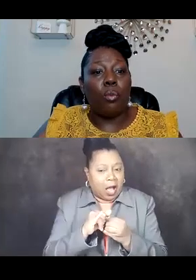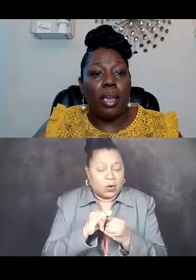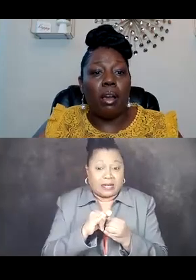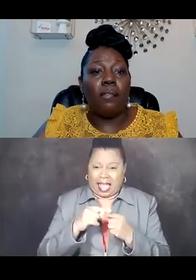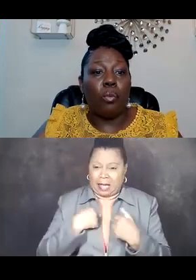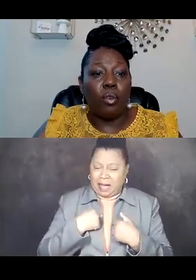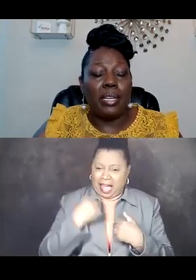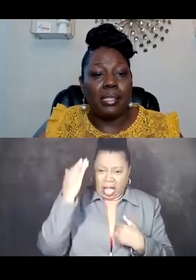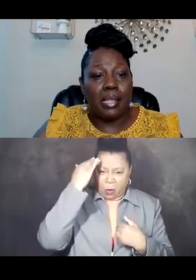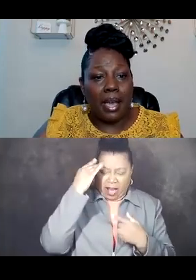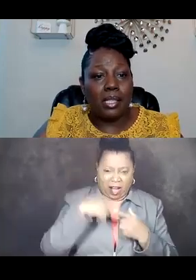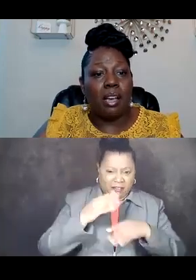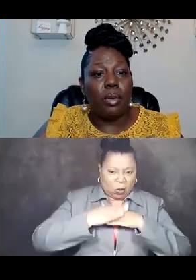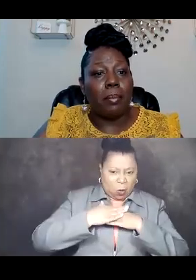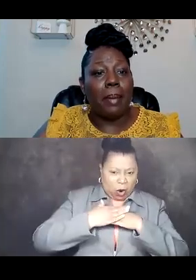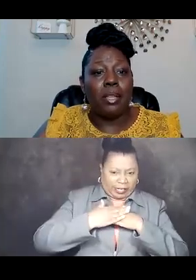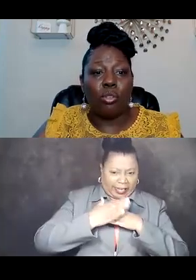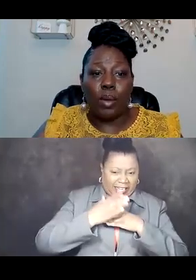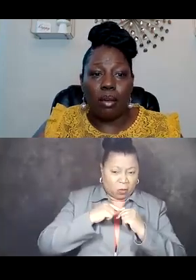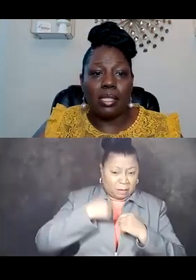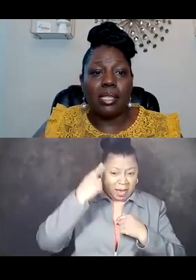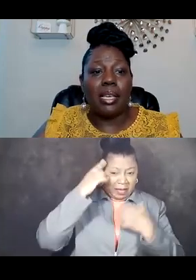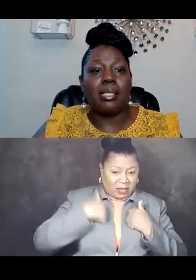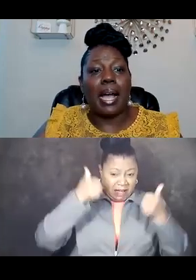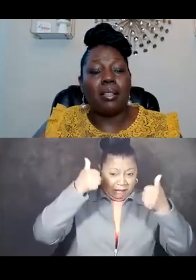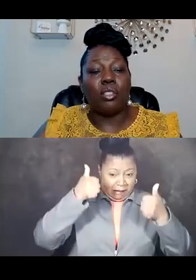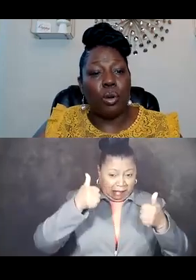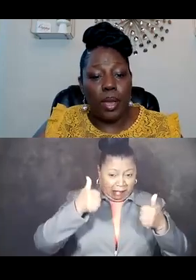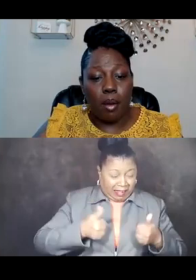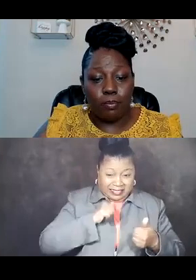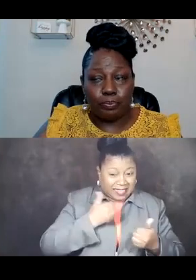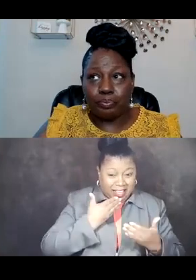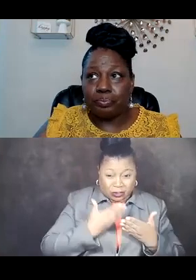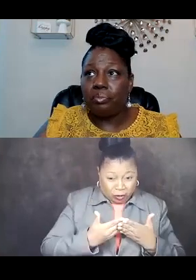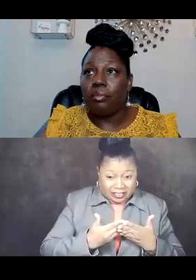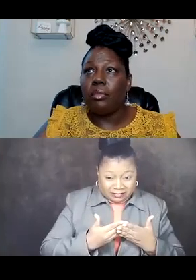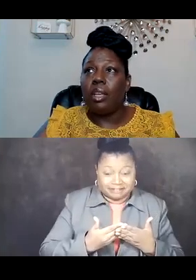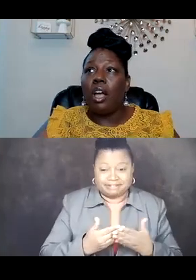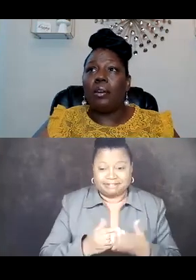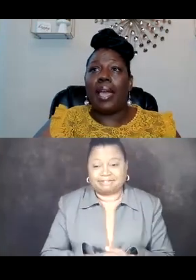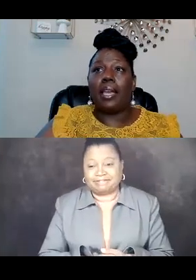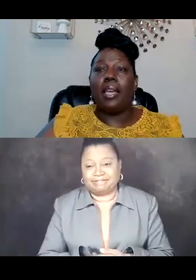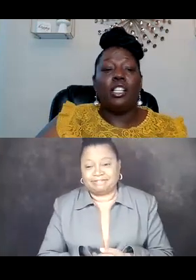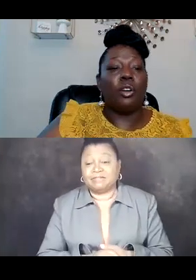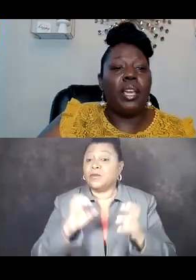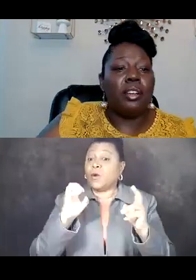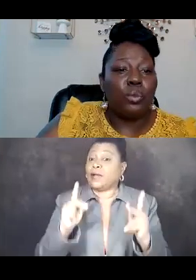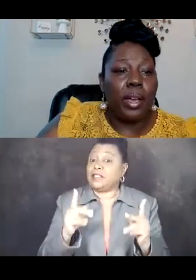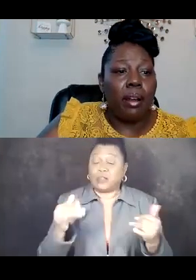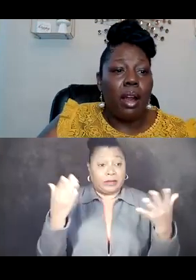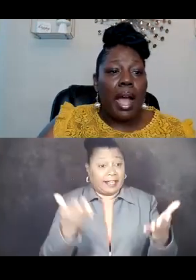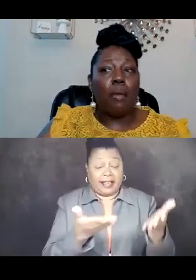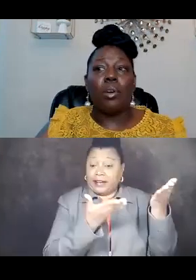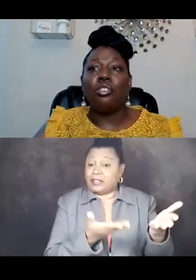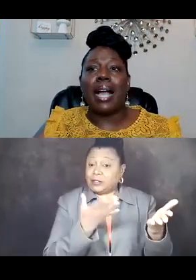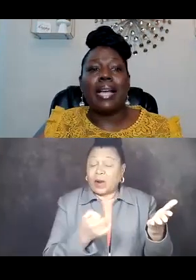I aware of the warning signs of when my mental wellness is not so well? Okay, so here's